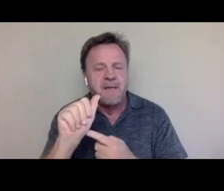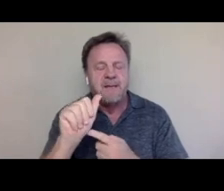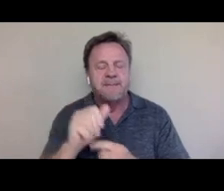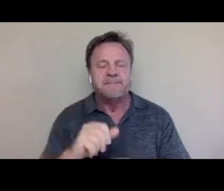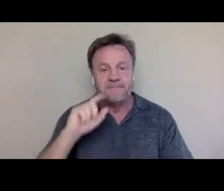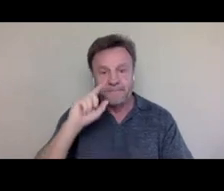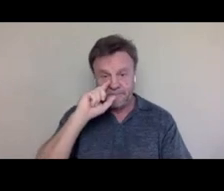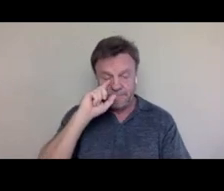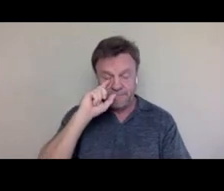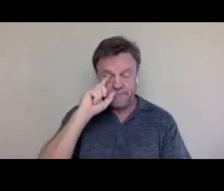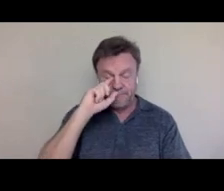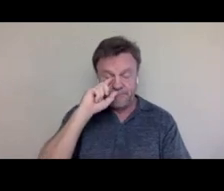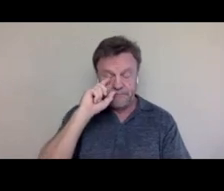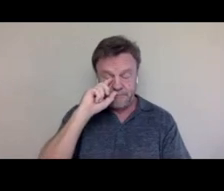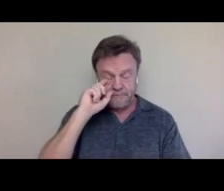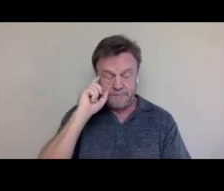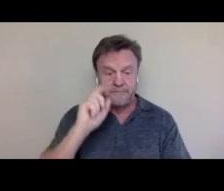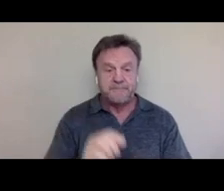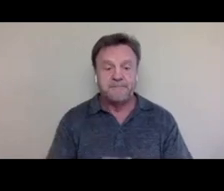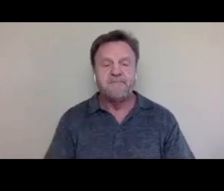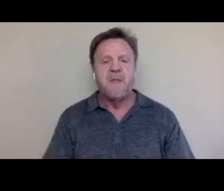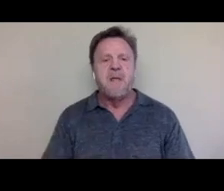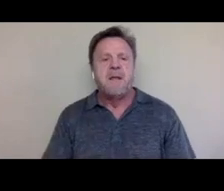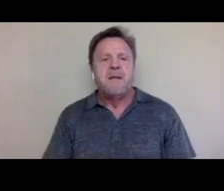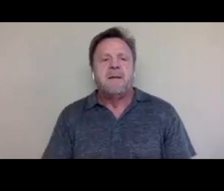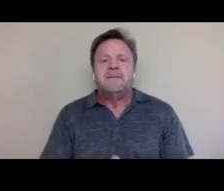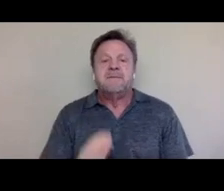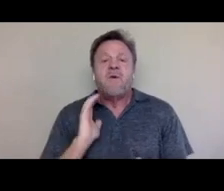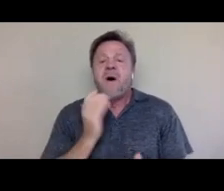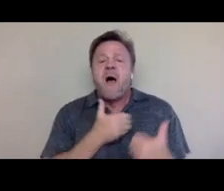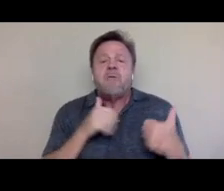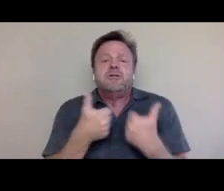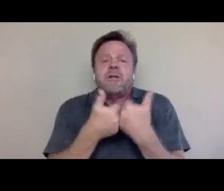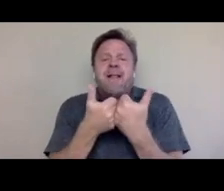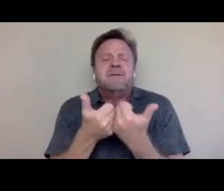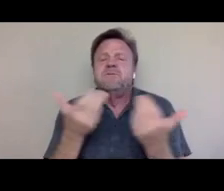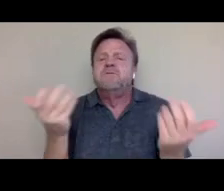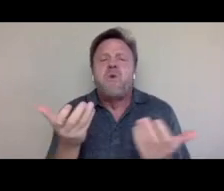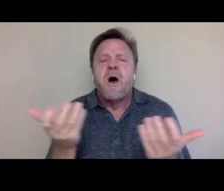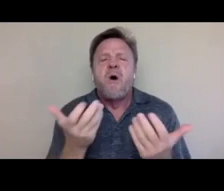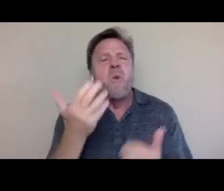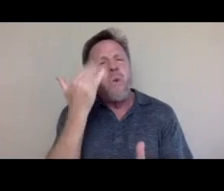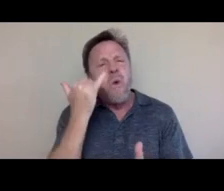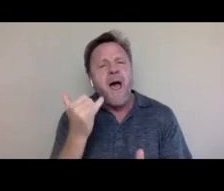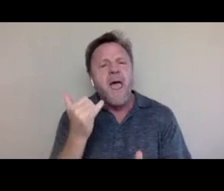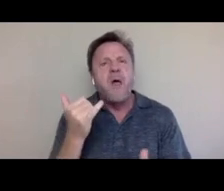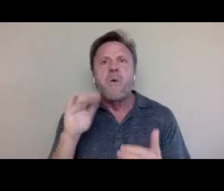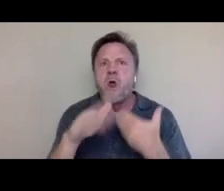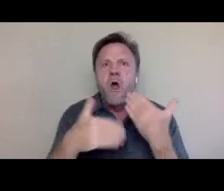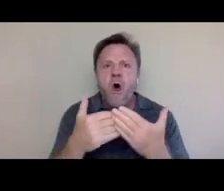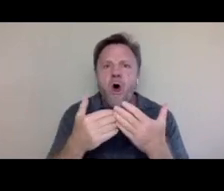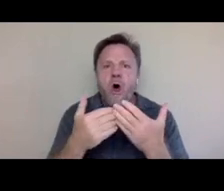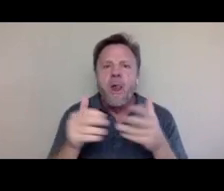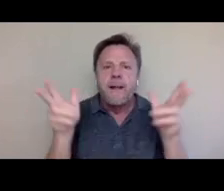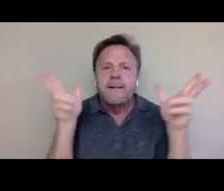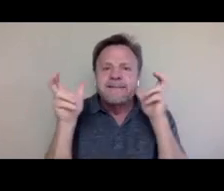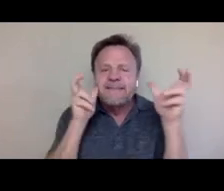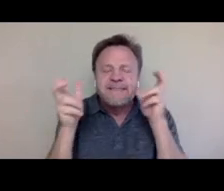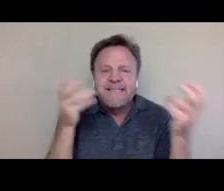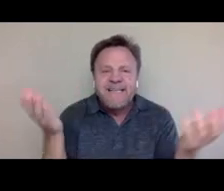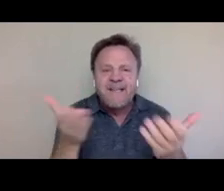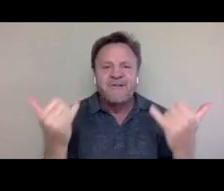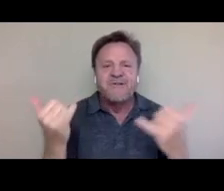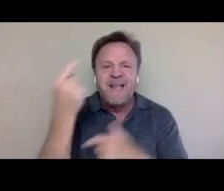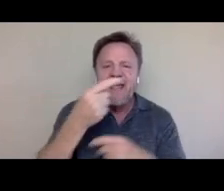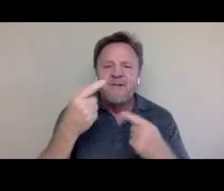please. So what's our challenge? And why are we all listening today and trying to figure this out?